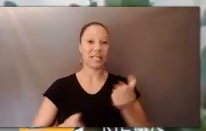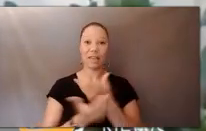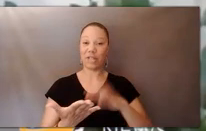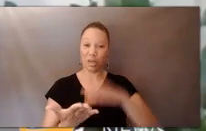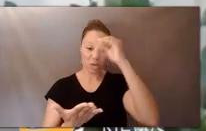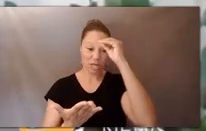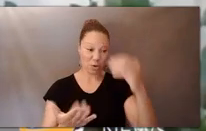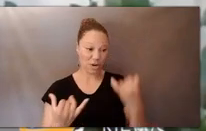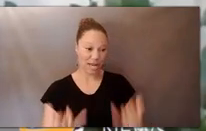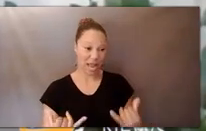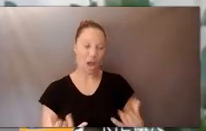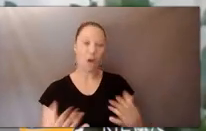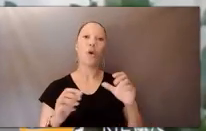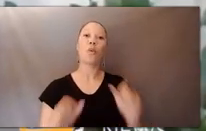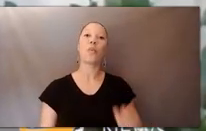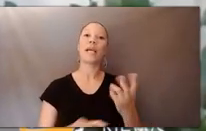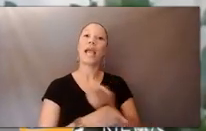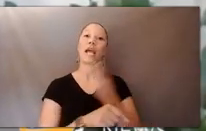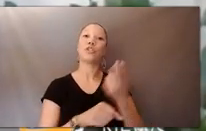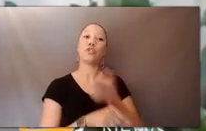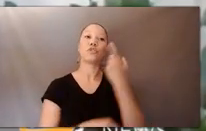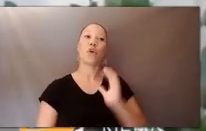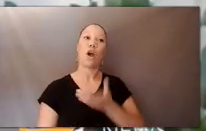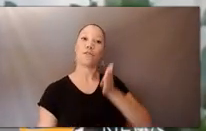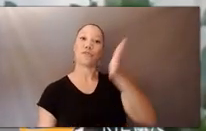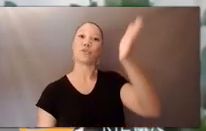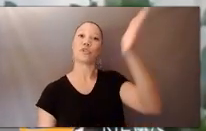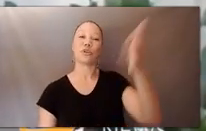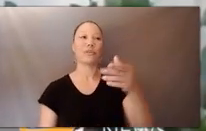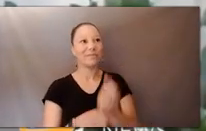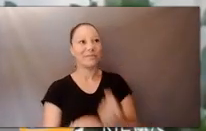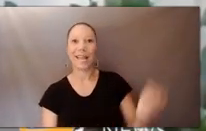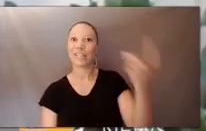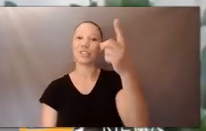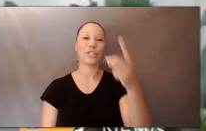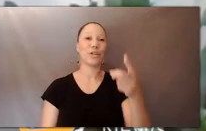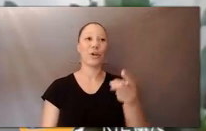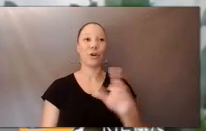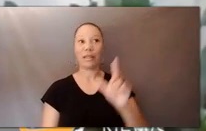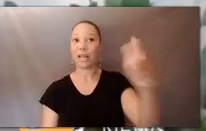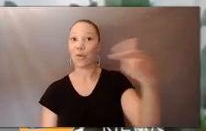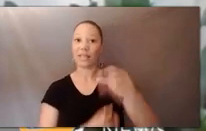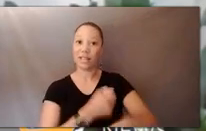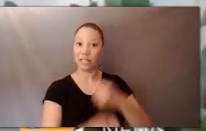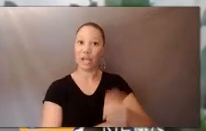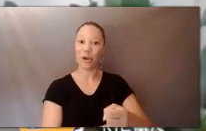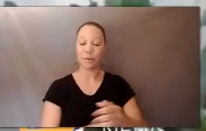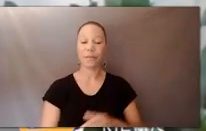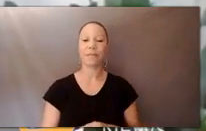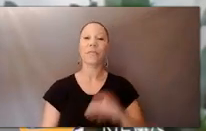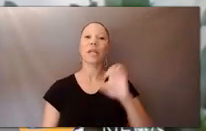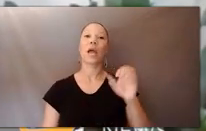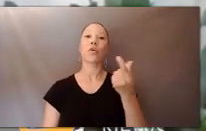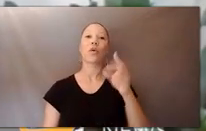during this time, we may be able to take into the future with us for next year, later this year. Elk Grove Unified